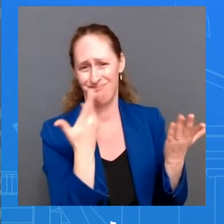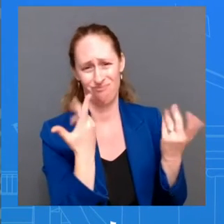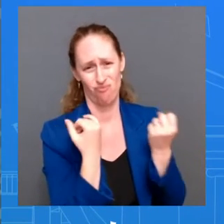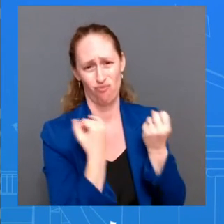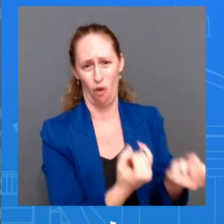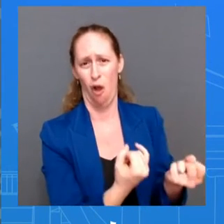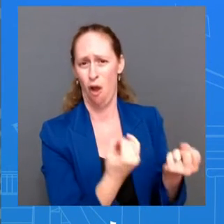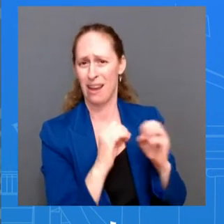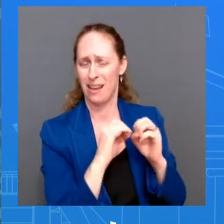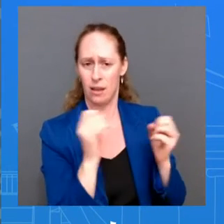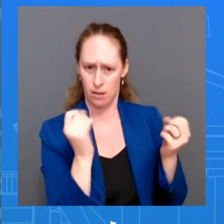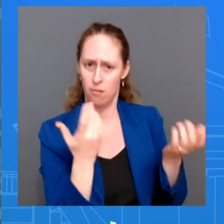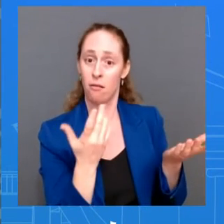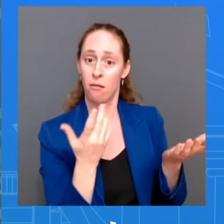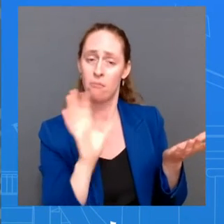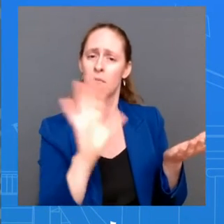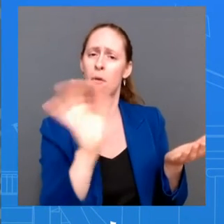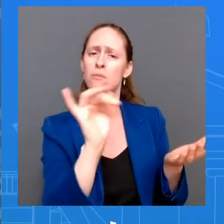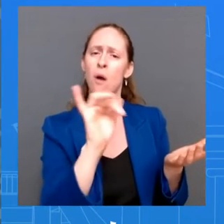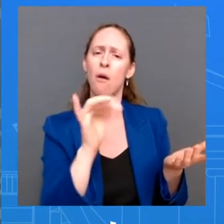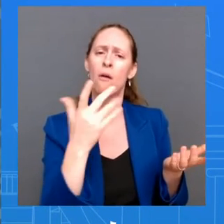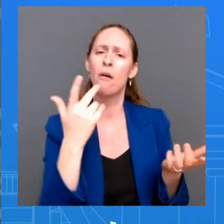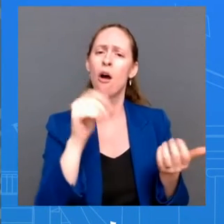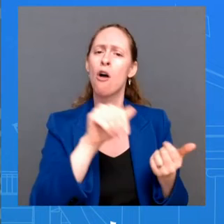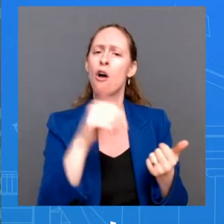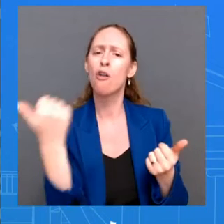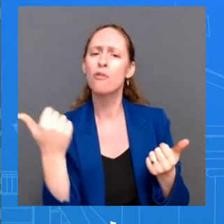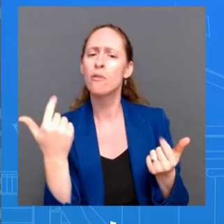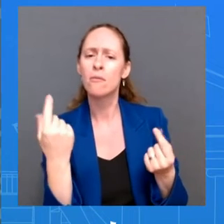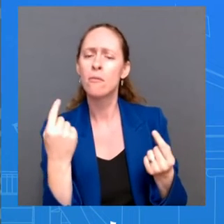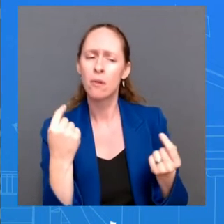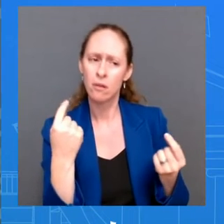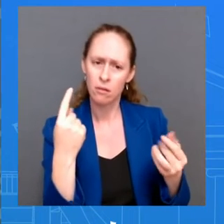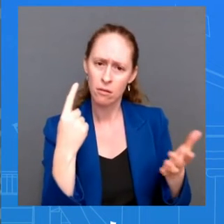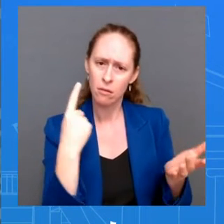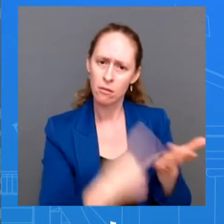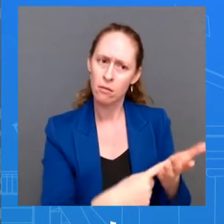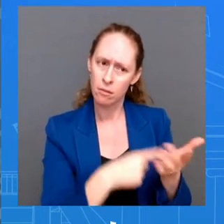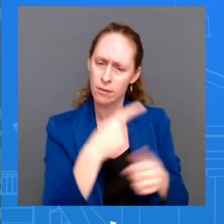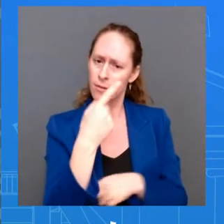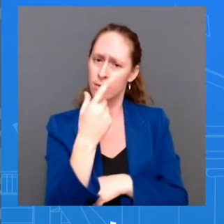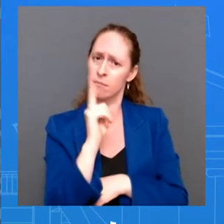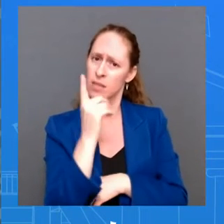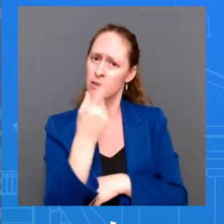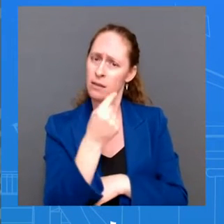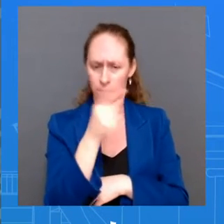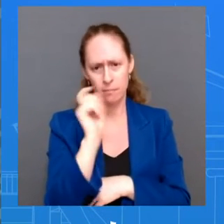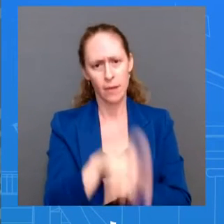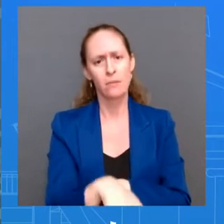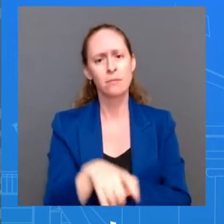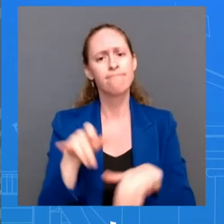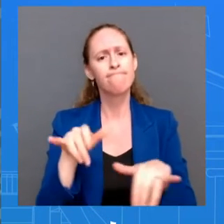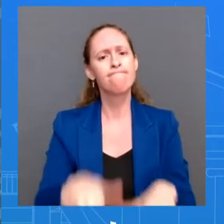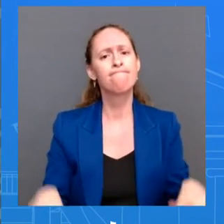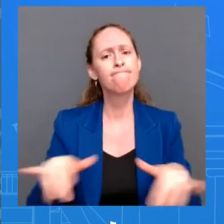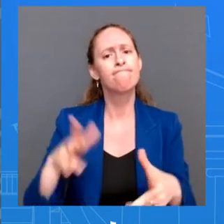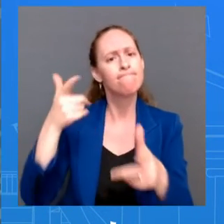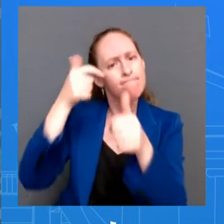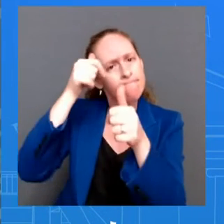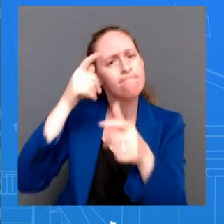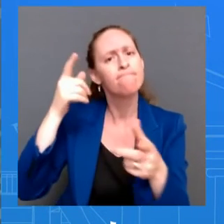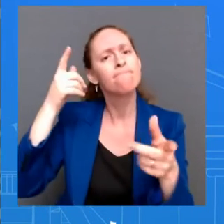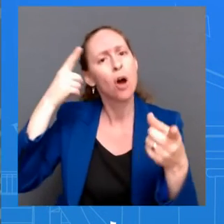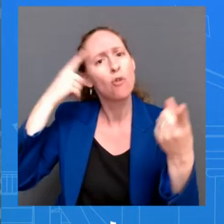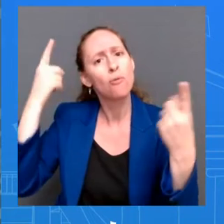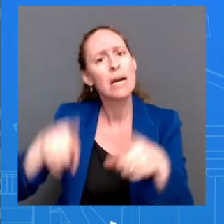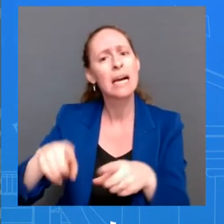grain deal. So that was a conversation that they had today. He also emphasized how Russia's plan to annex parts of Ukraine by force,